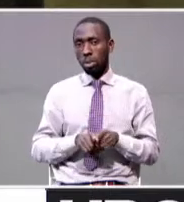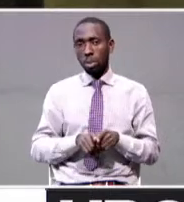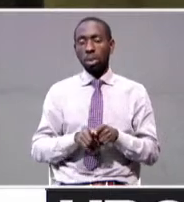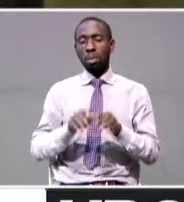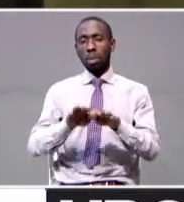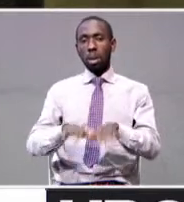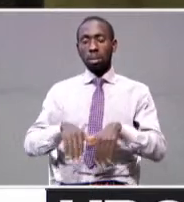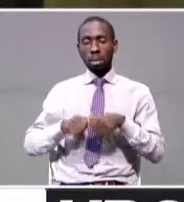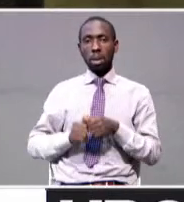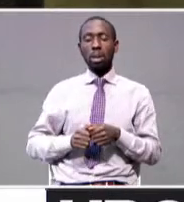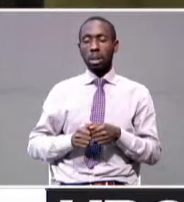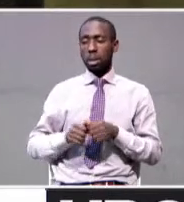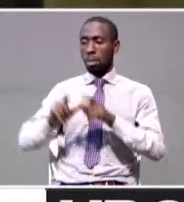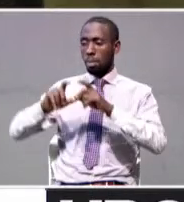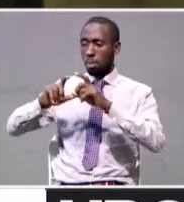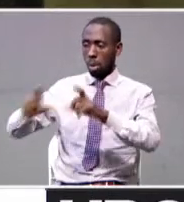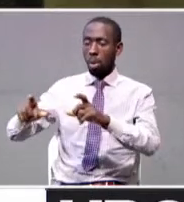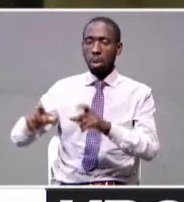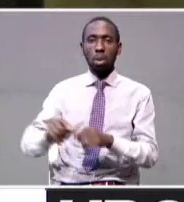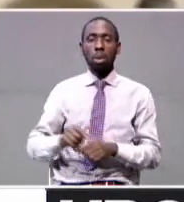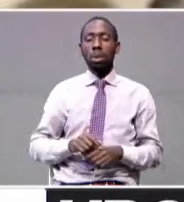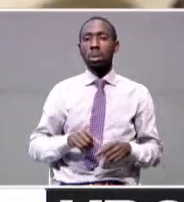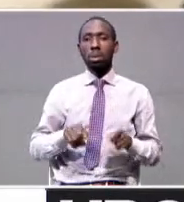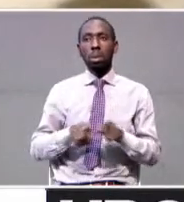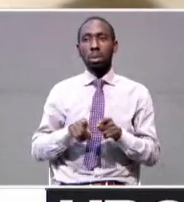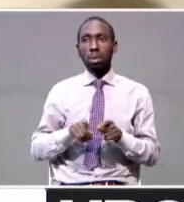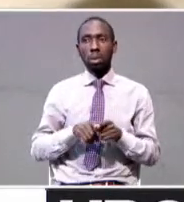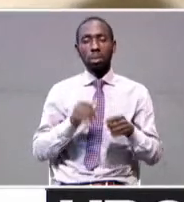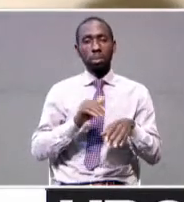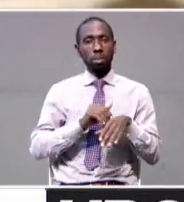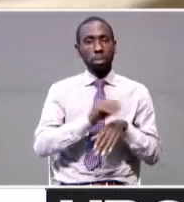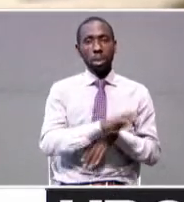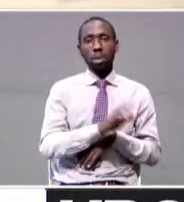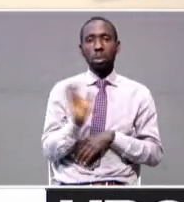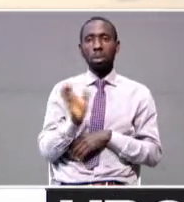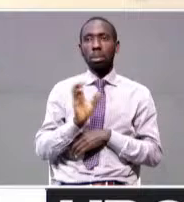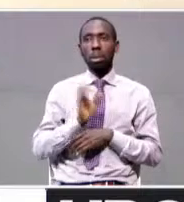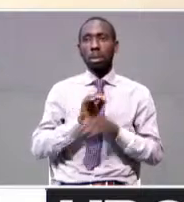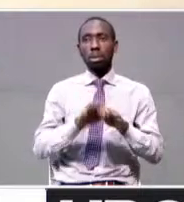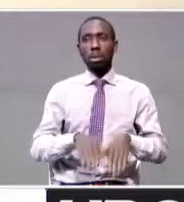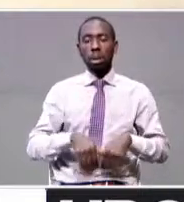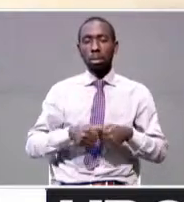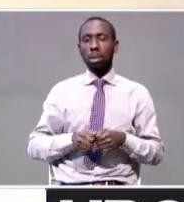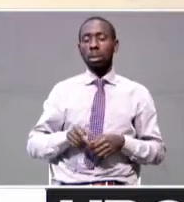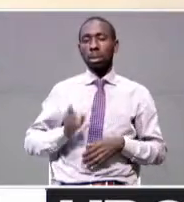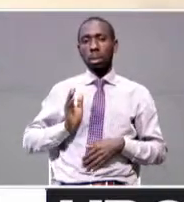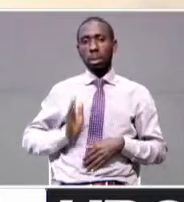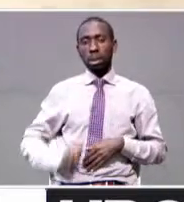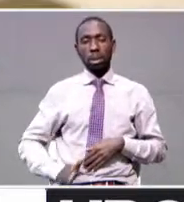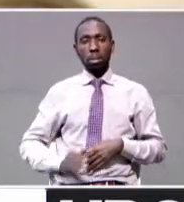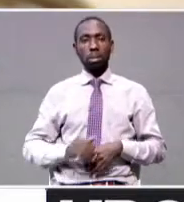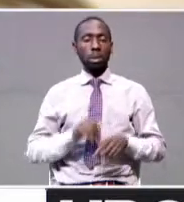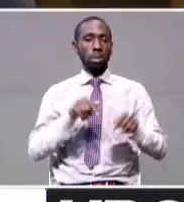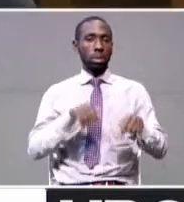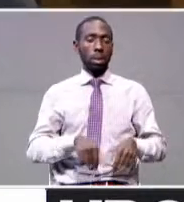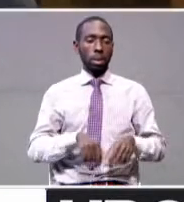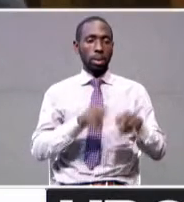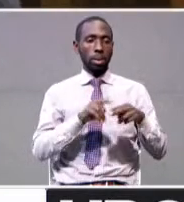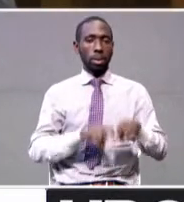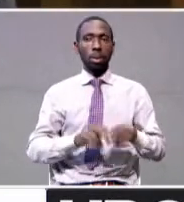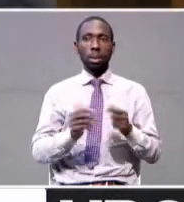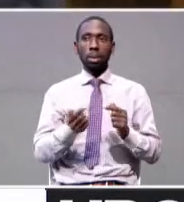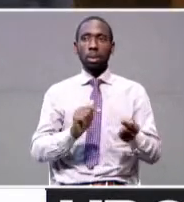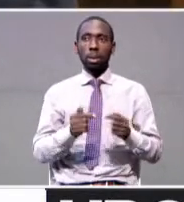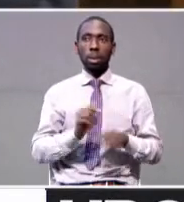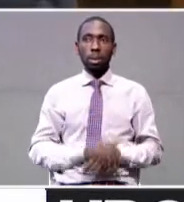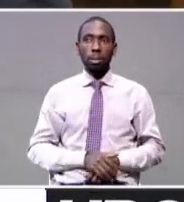yali yamusibako nti era okukakkana ng'asindikiddwa mu kakiiko aka Palamenti akakwasa empisa akatudde olwaleero. I